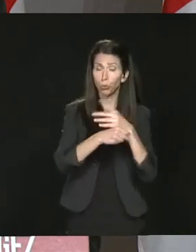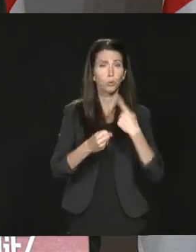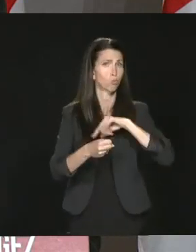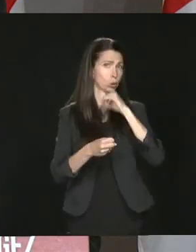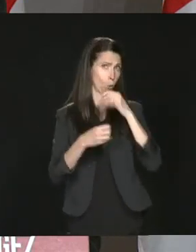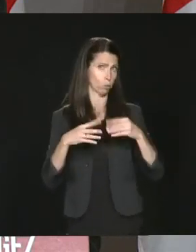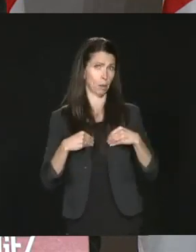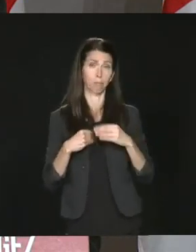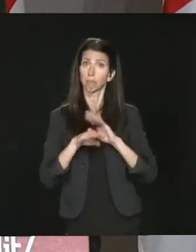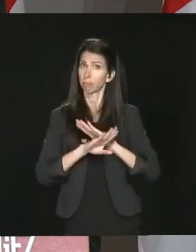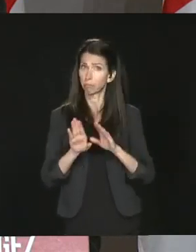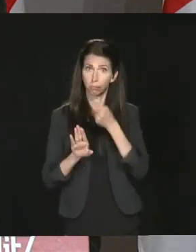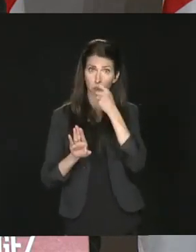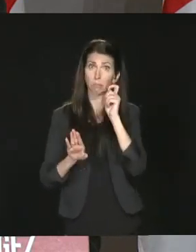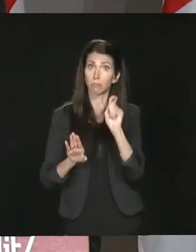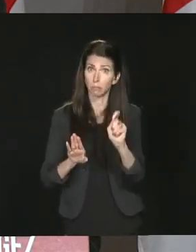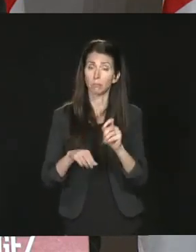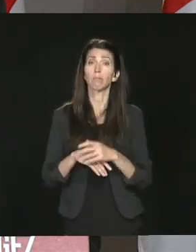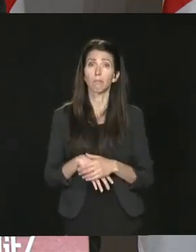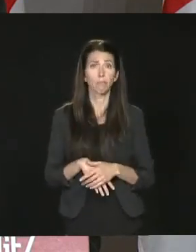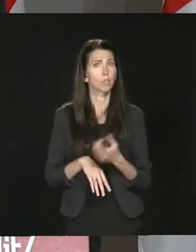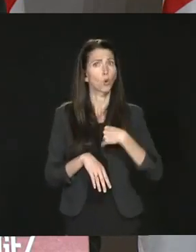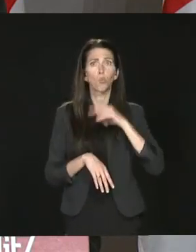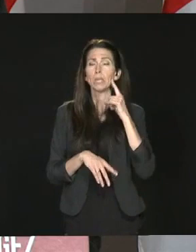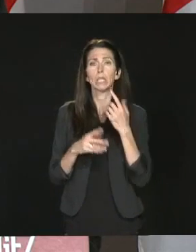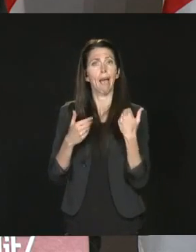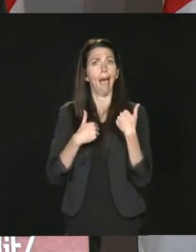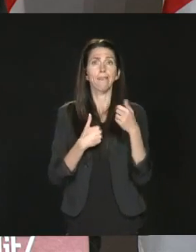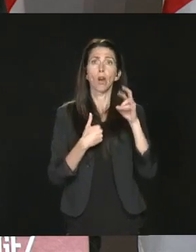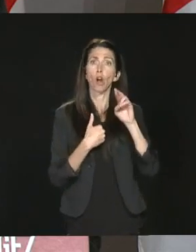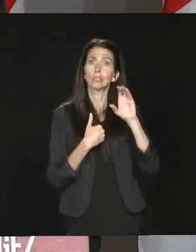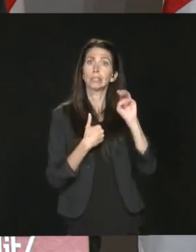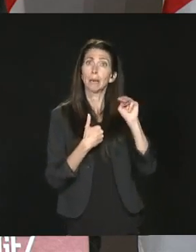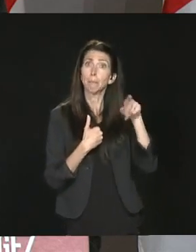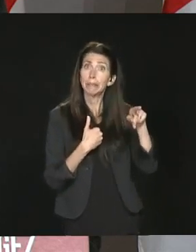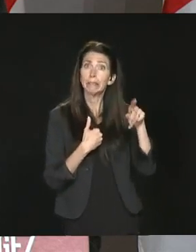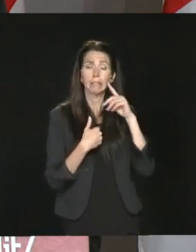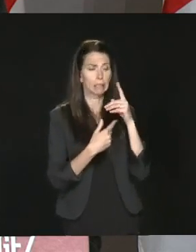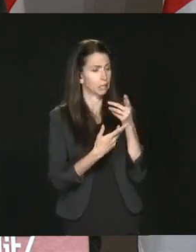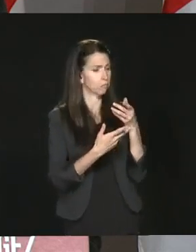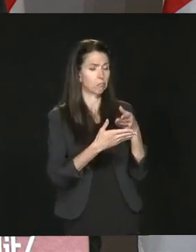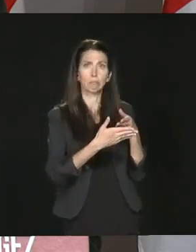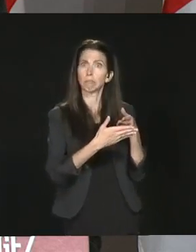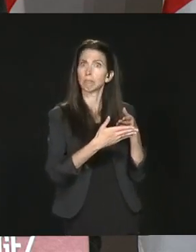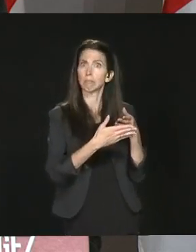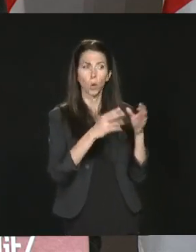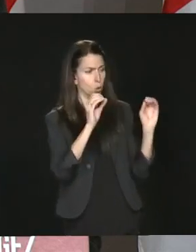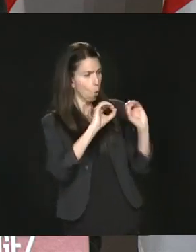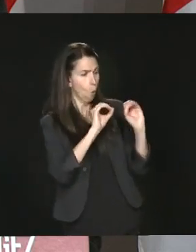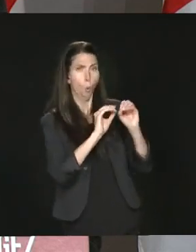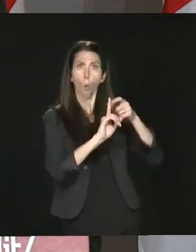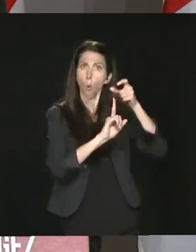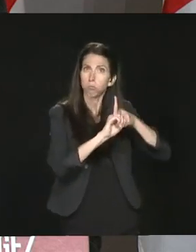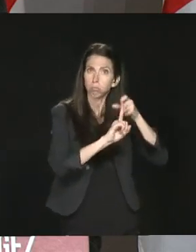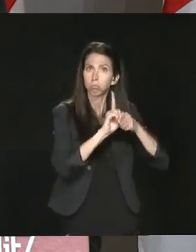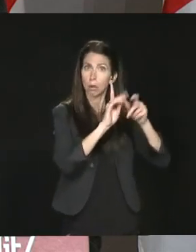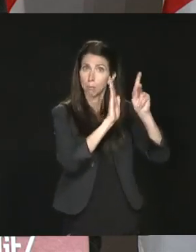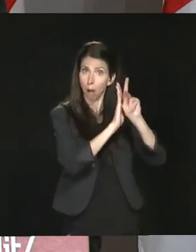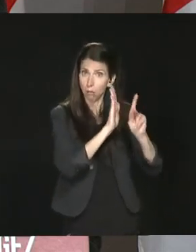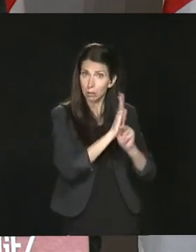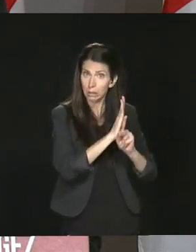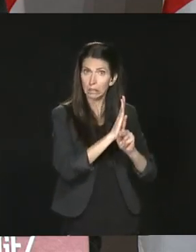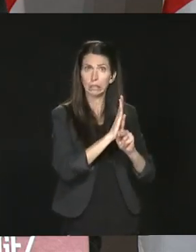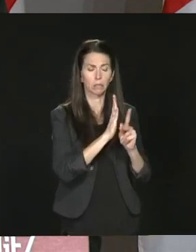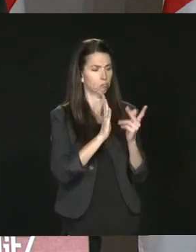policy for the RCMP, and through their training and hiring, I think it needs to be very clear that it